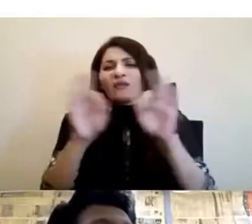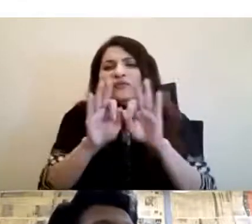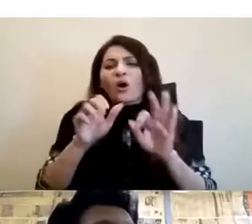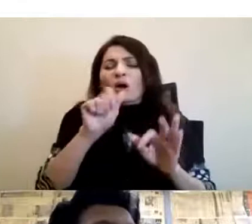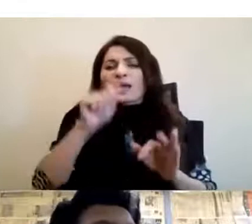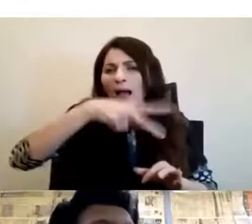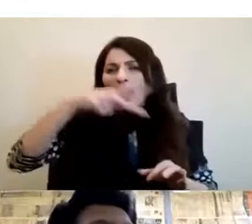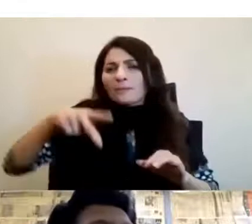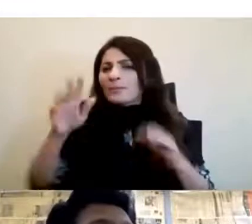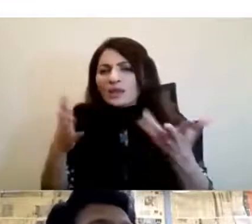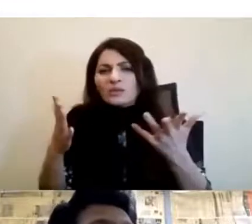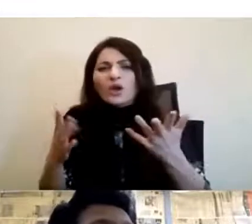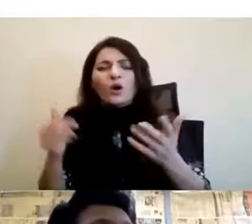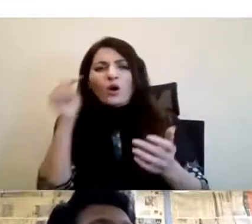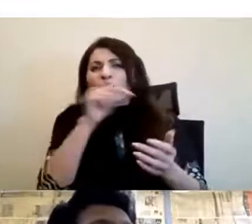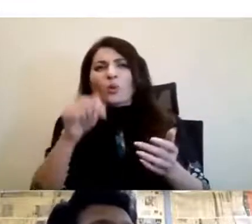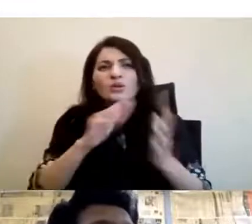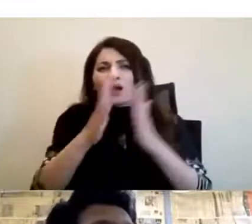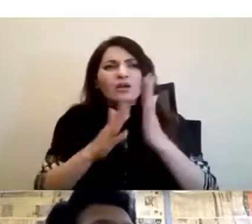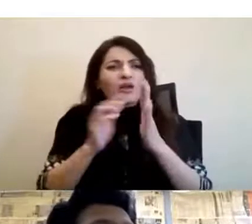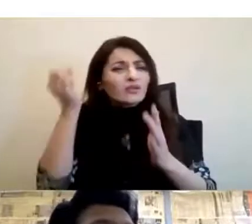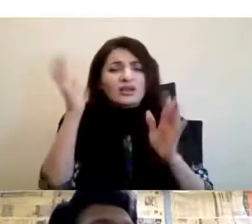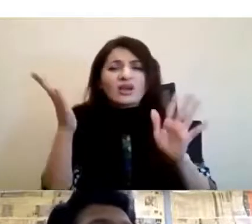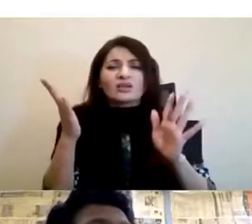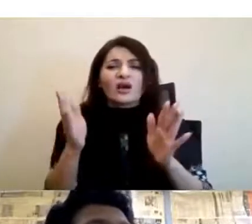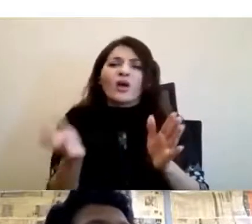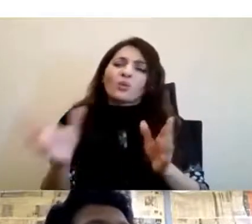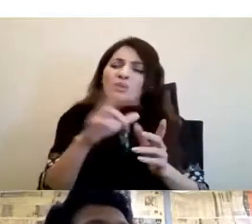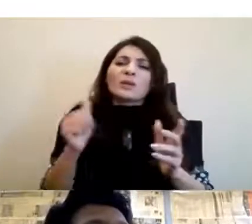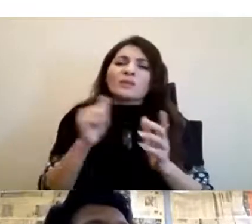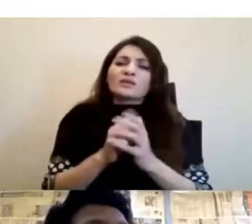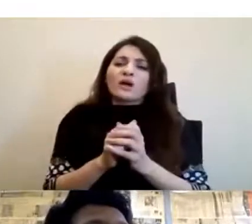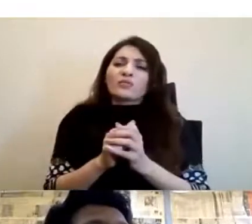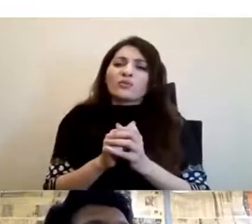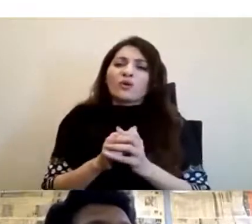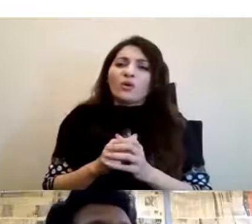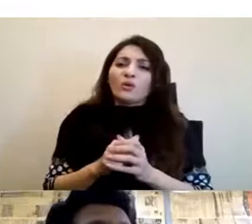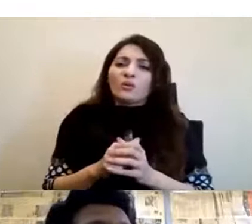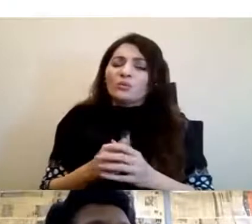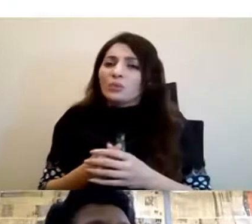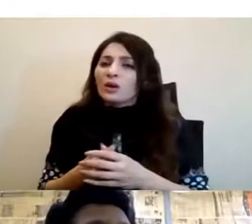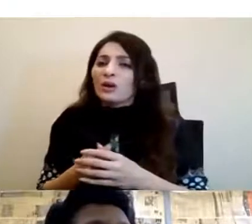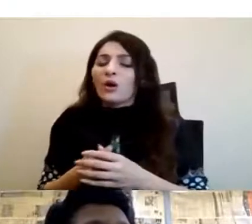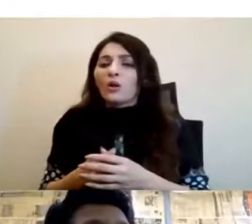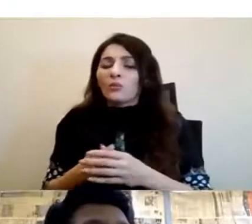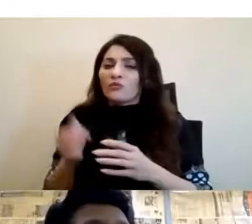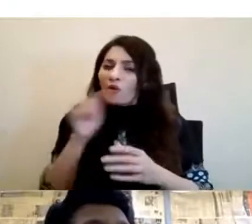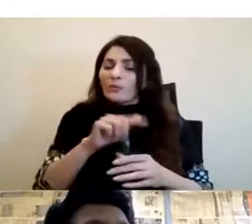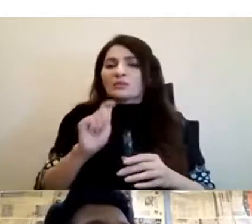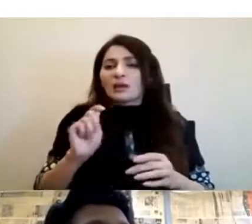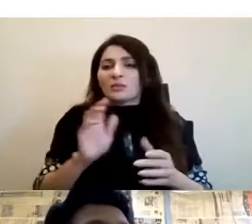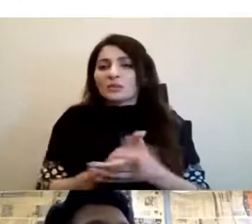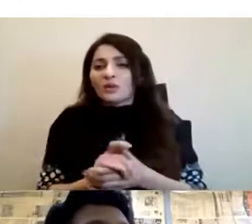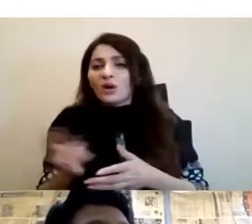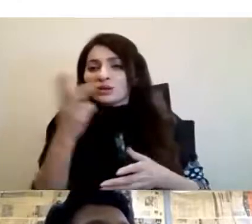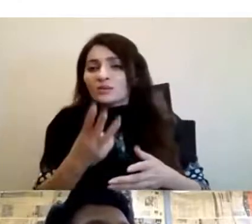not know the sign language through their mobile phones or GSM calls. That's the other part. Thirdly, what we will be envisioning